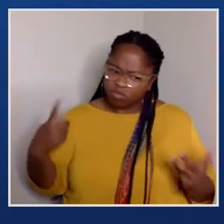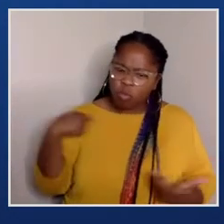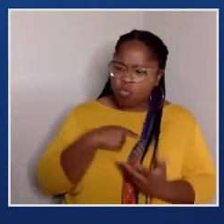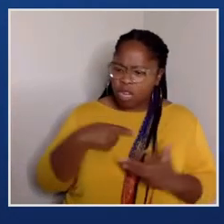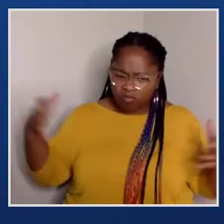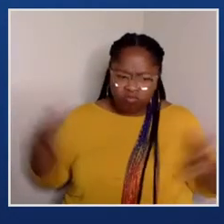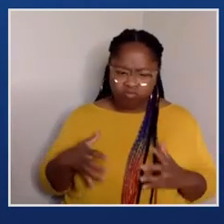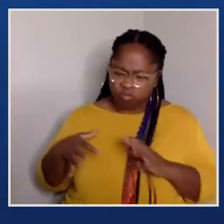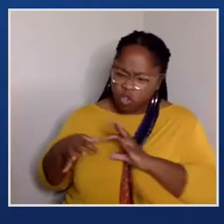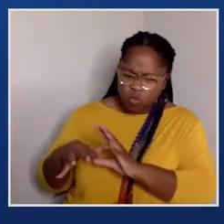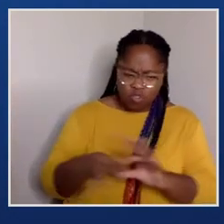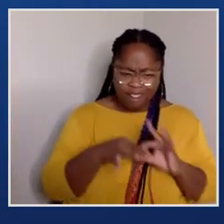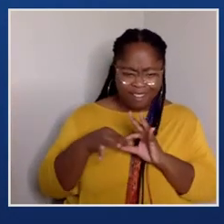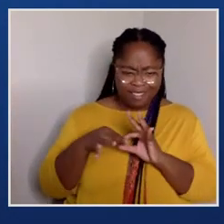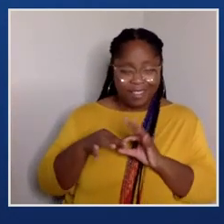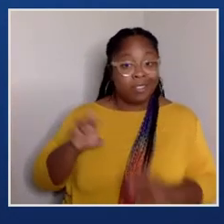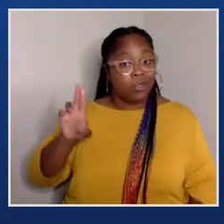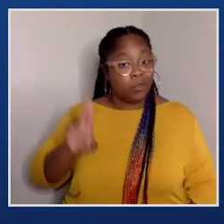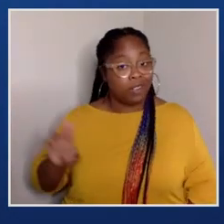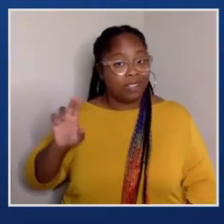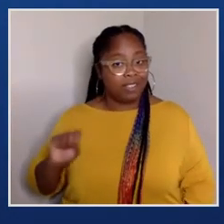these United States are.